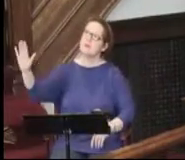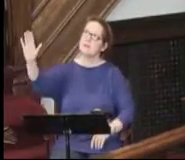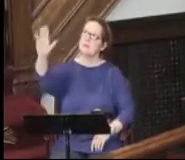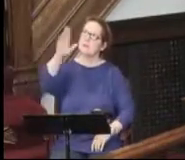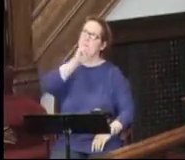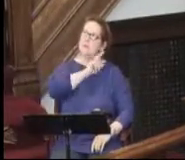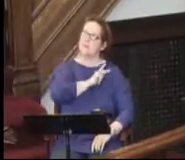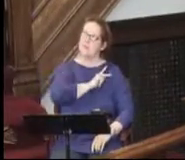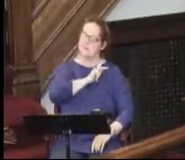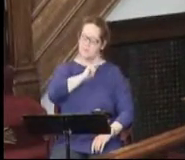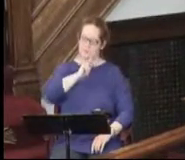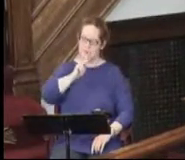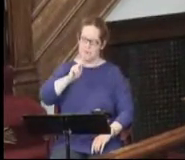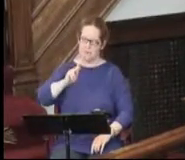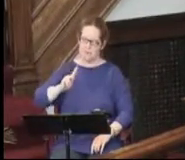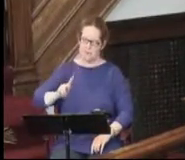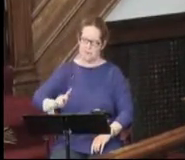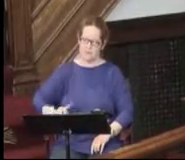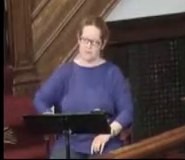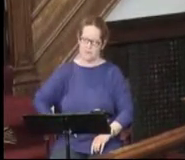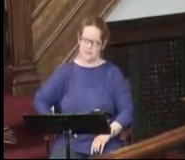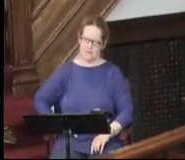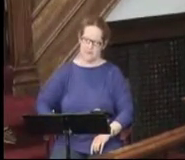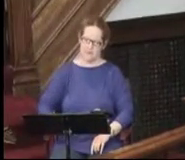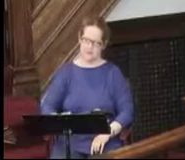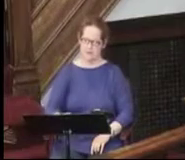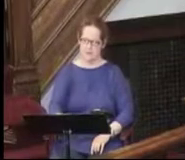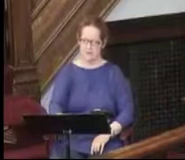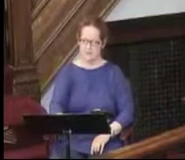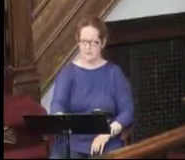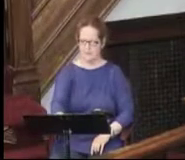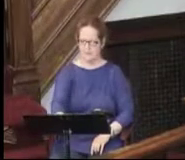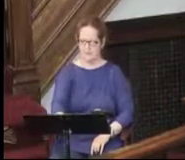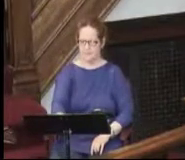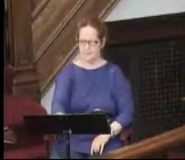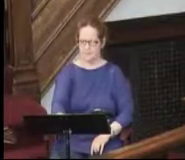Hosanna to your